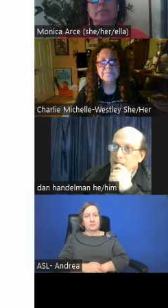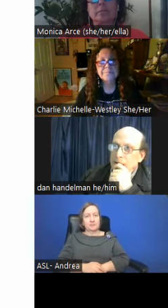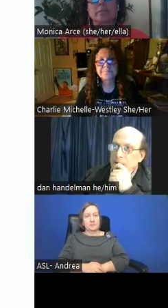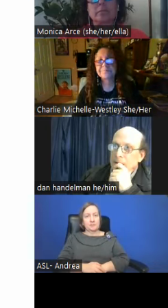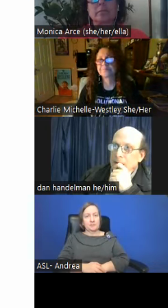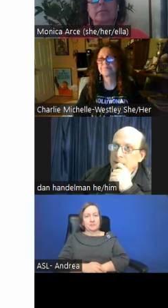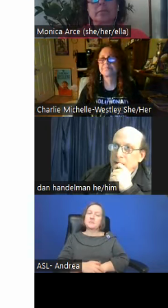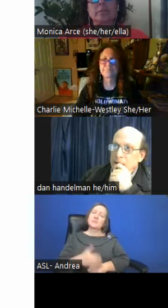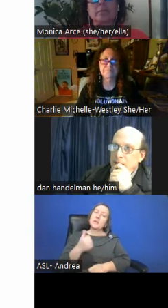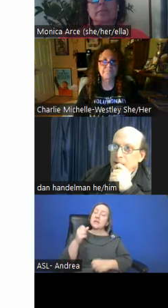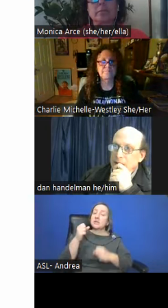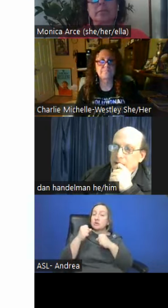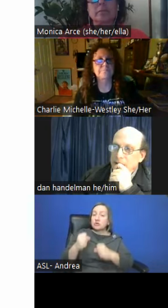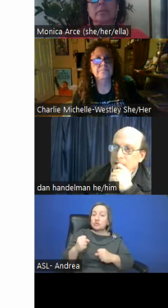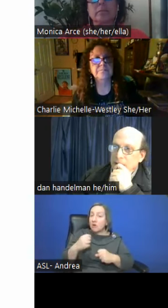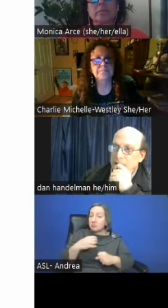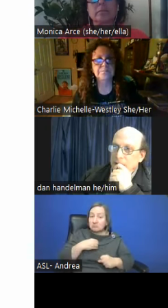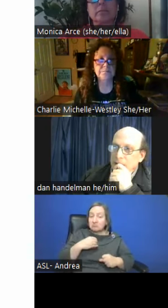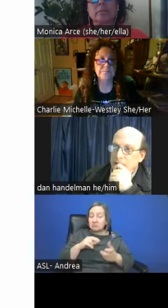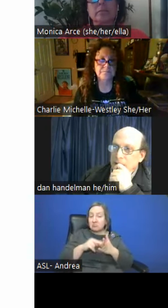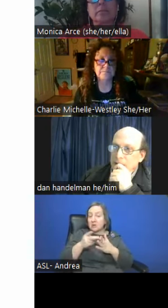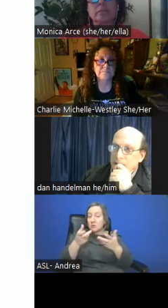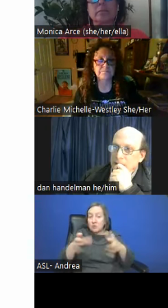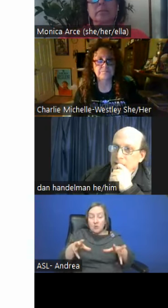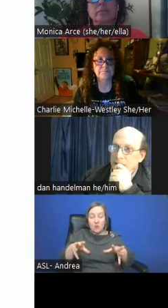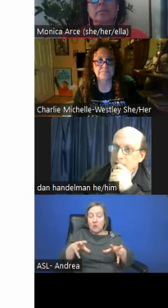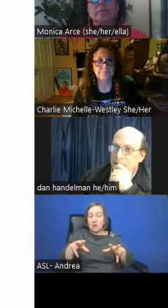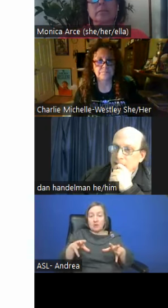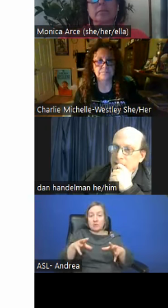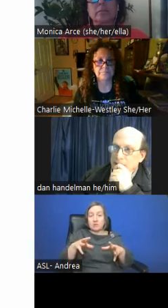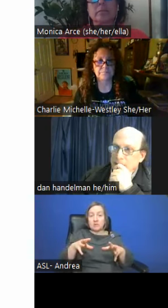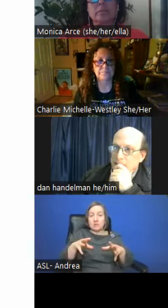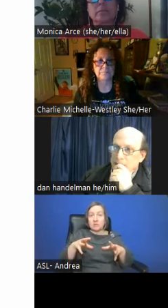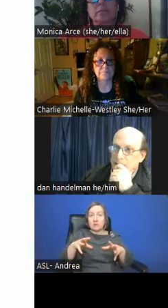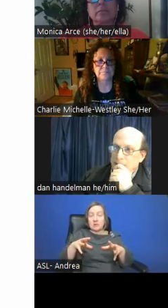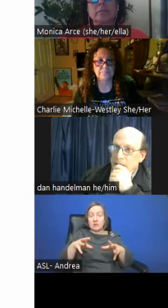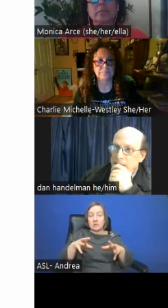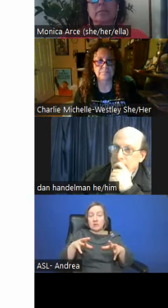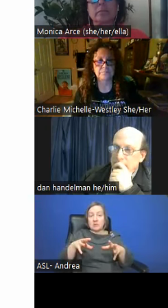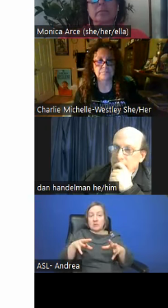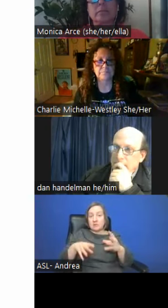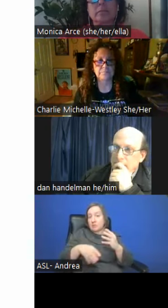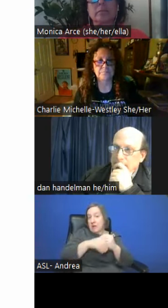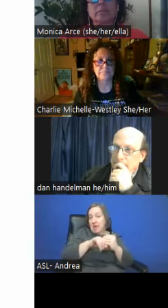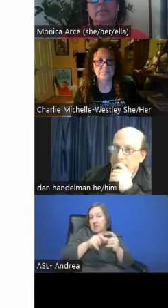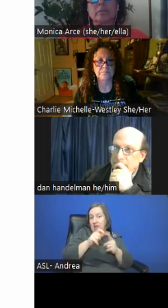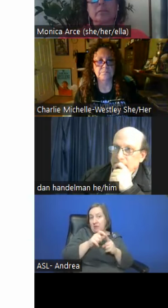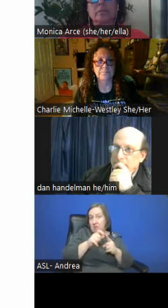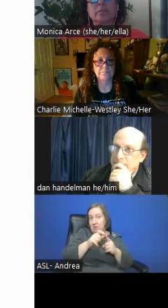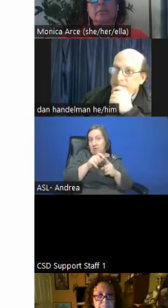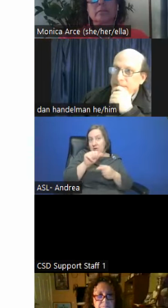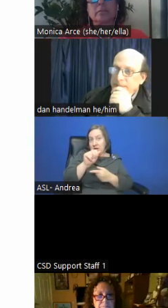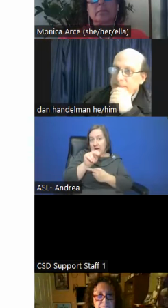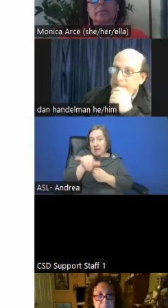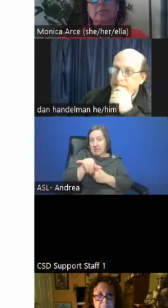Is there a strong opposition to changing of adding the word any